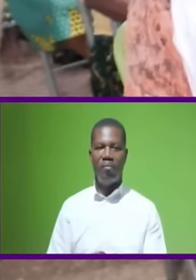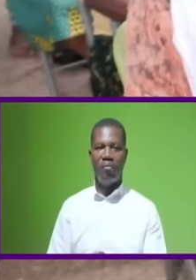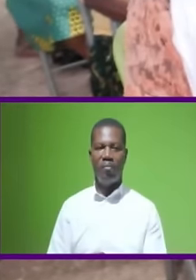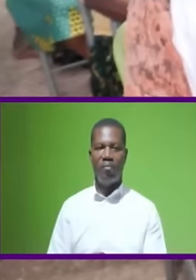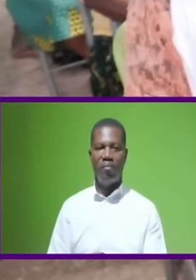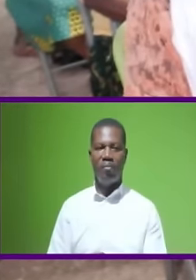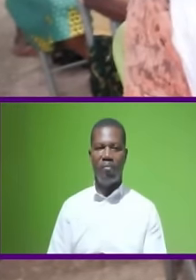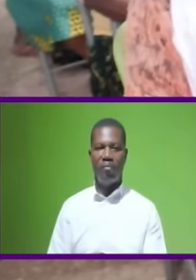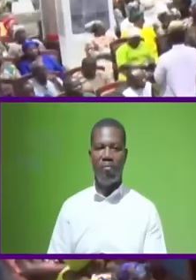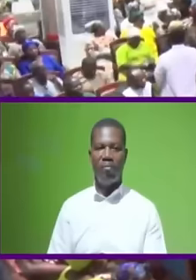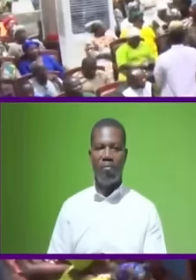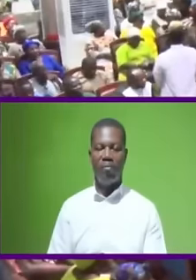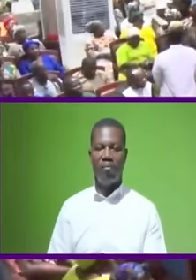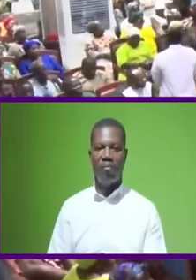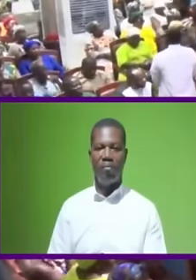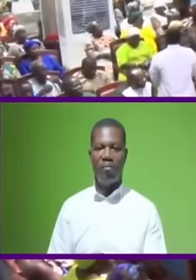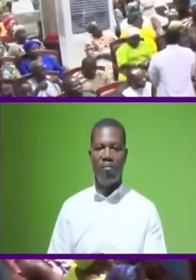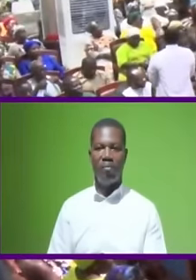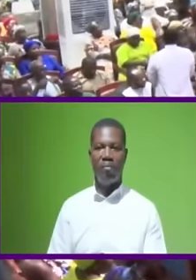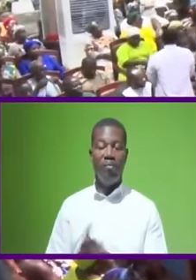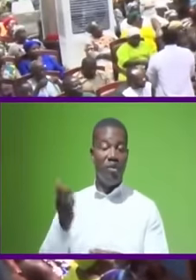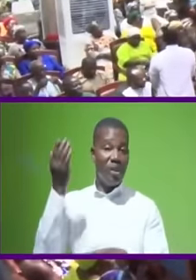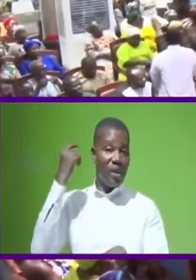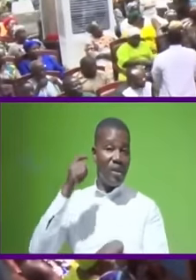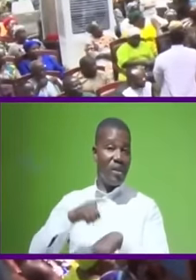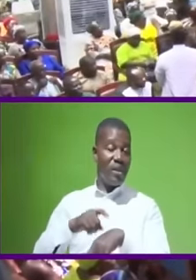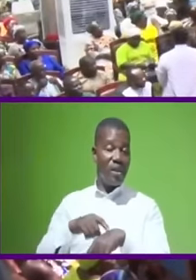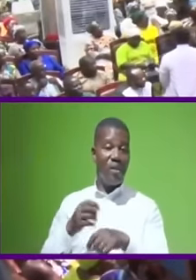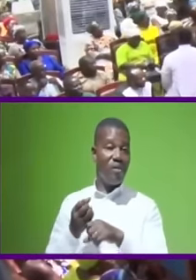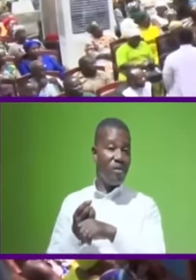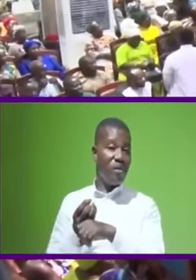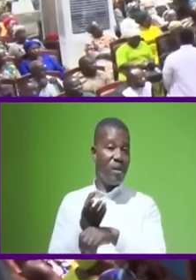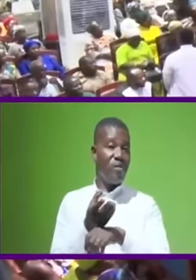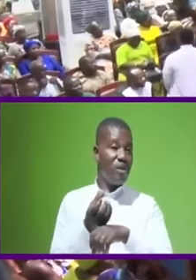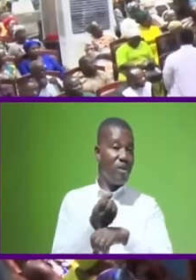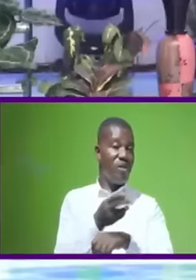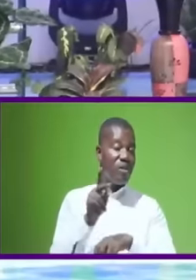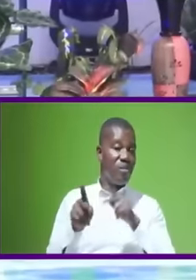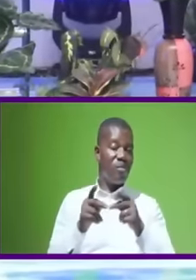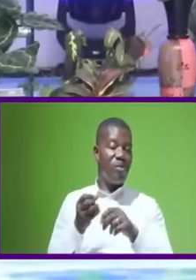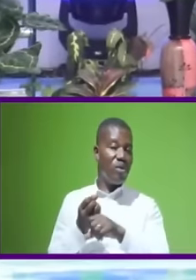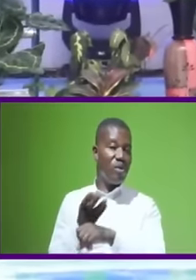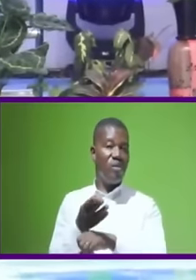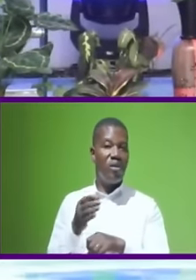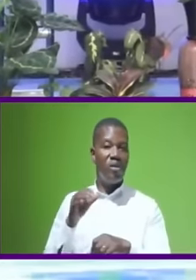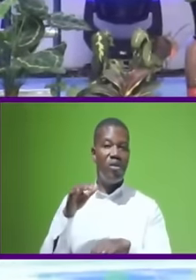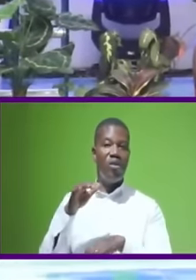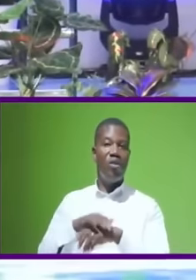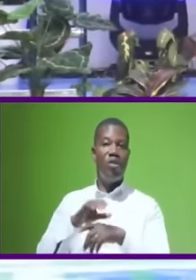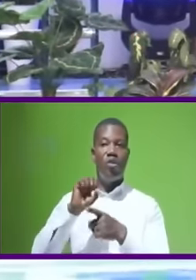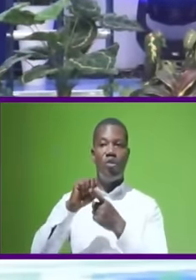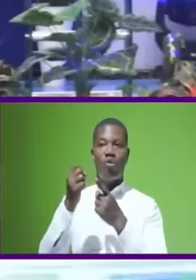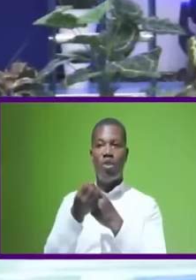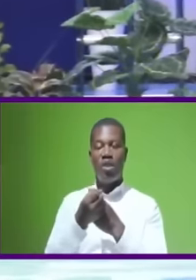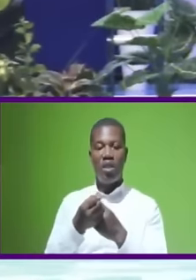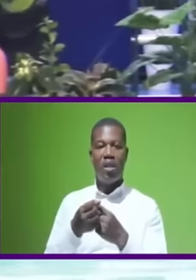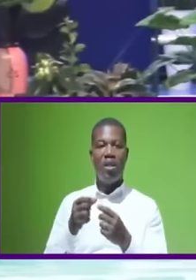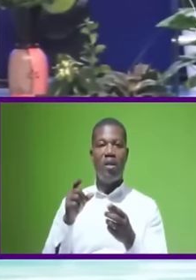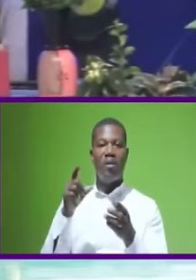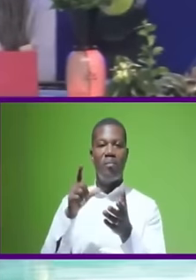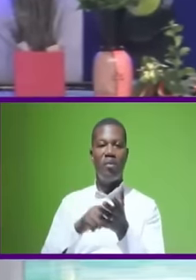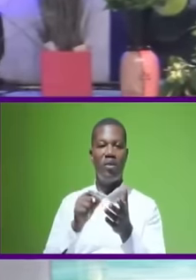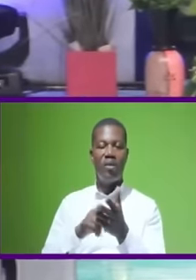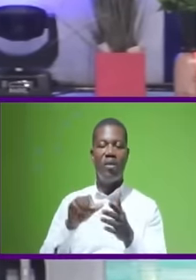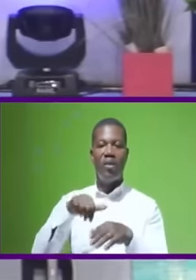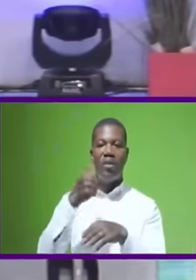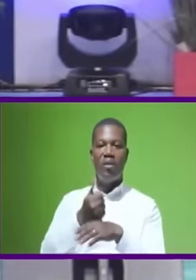first. Nano a footwear man for to me was social media. Mimbia company, mimbia factory,